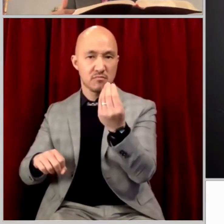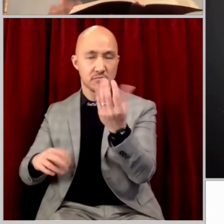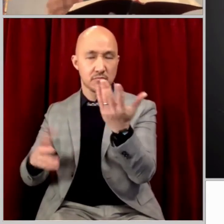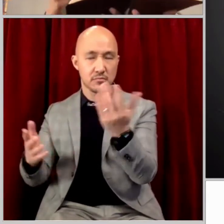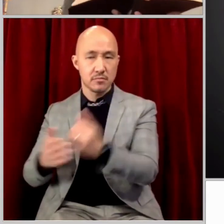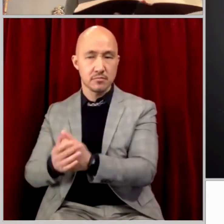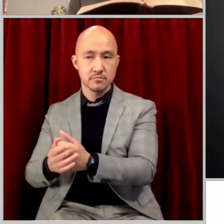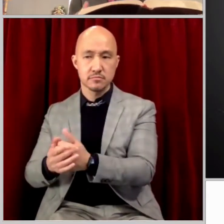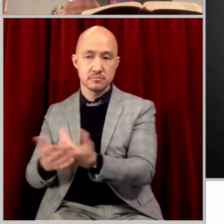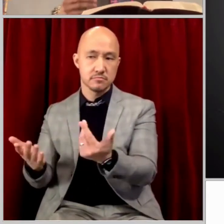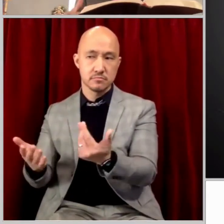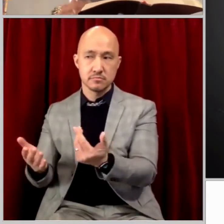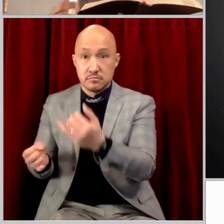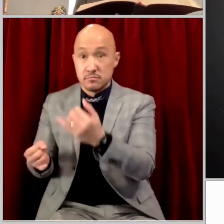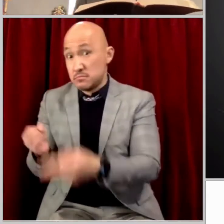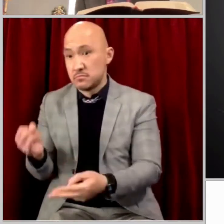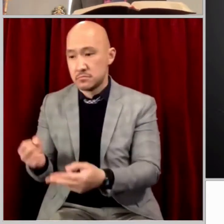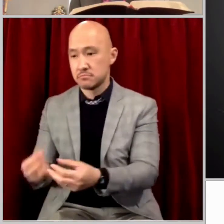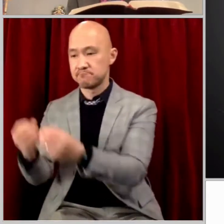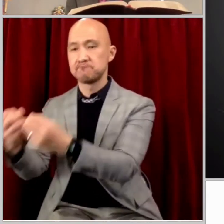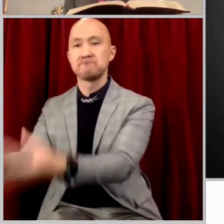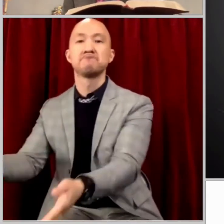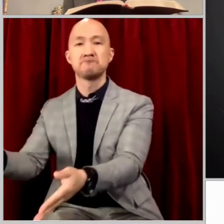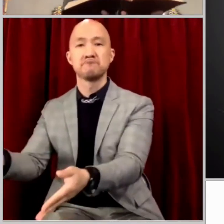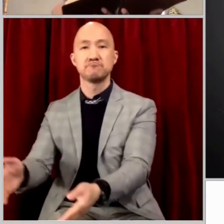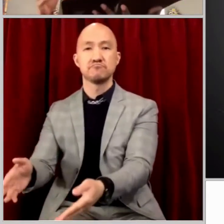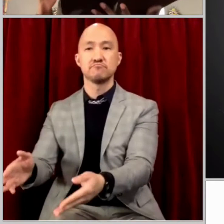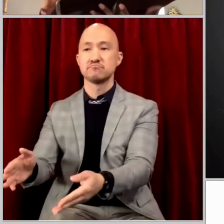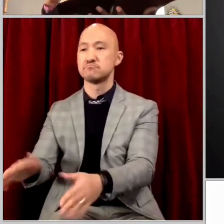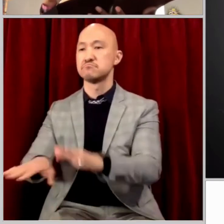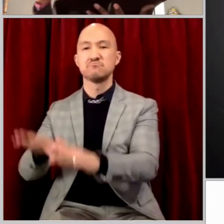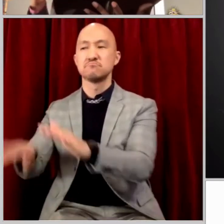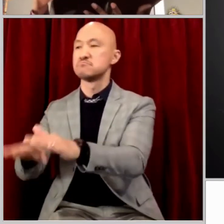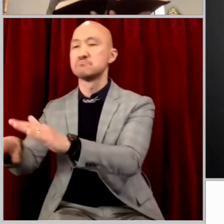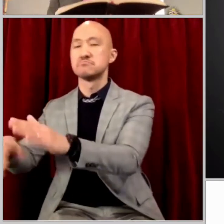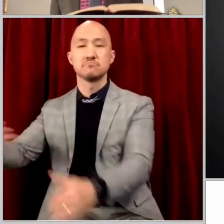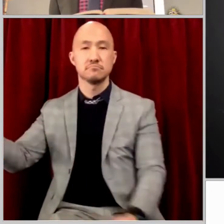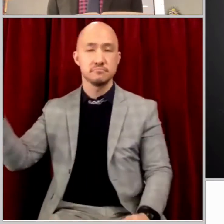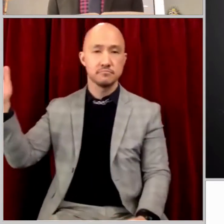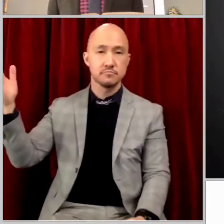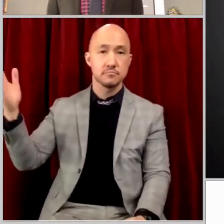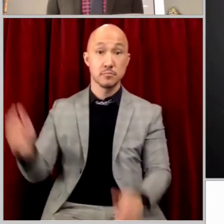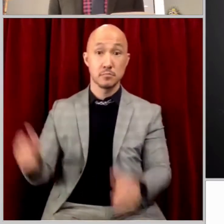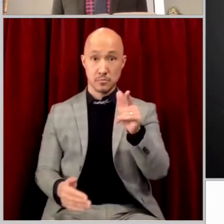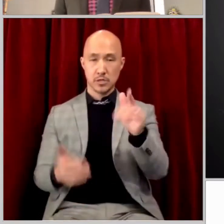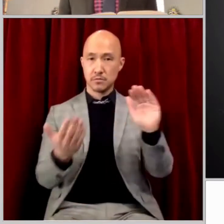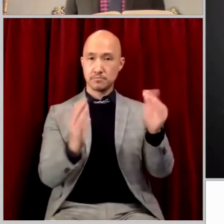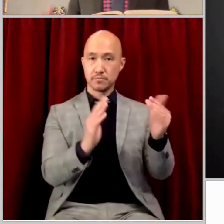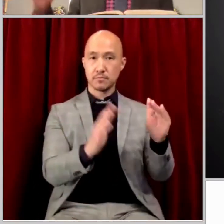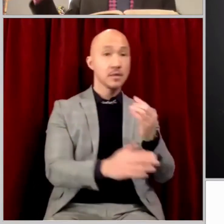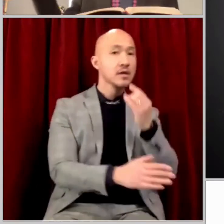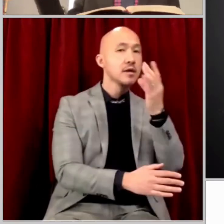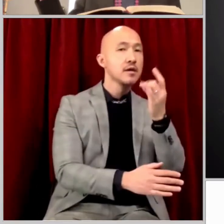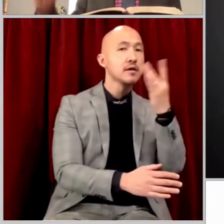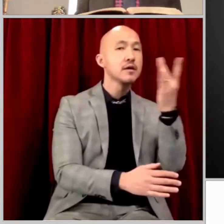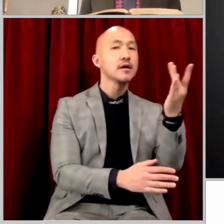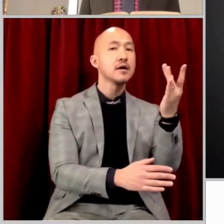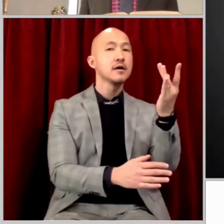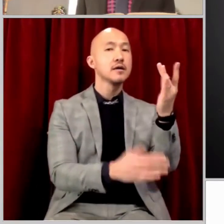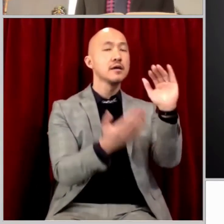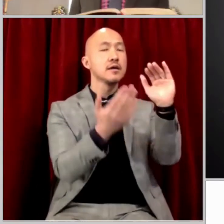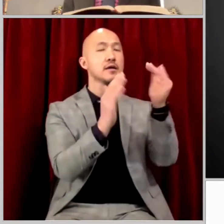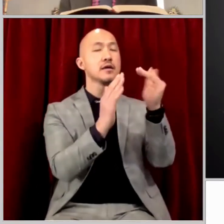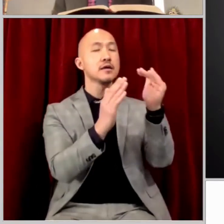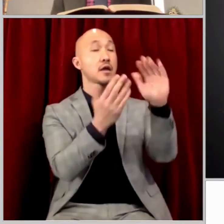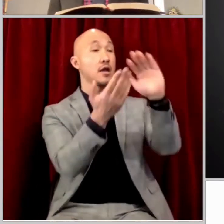thrown out and trampled underfoot by men. You are the light of the world. A city that is set on a hill